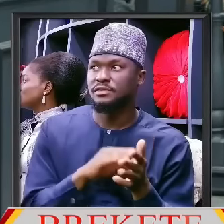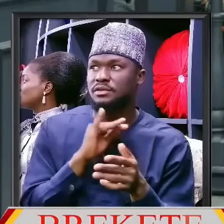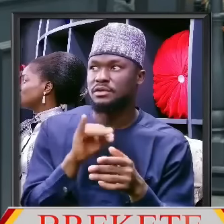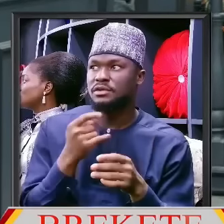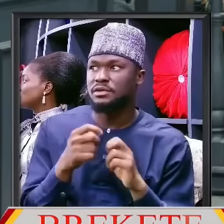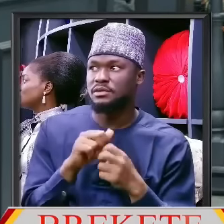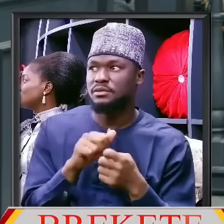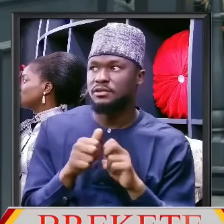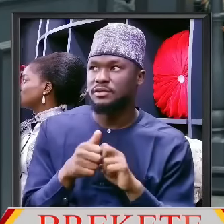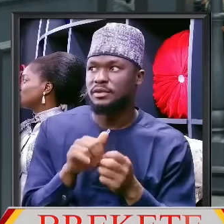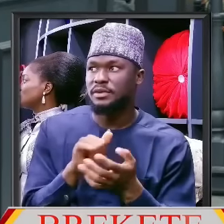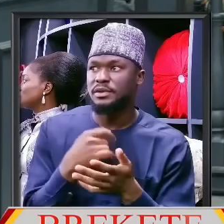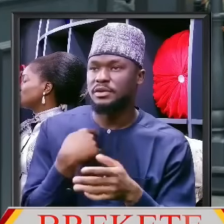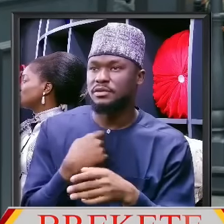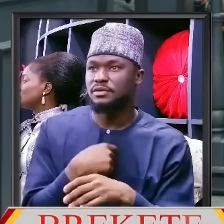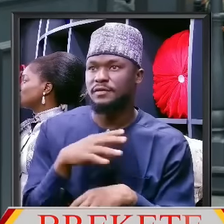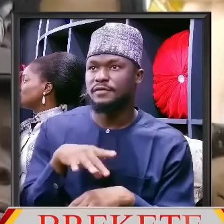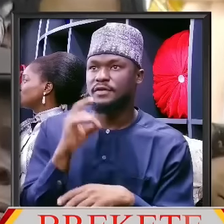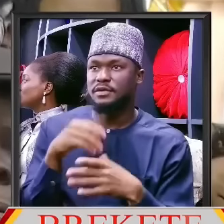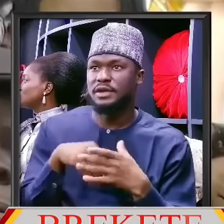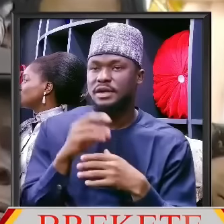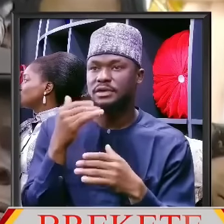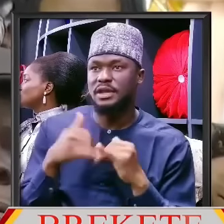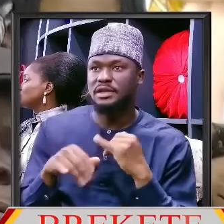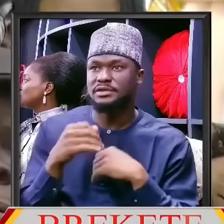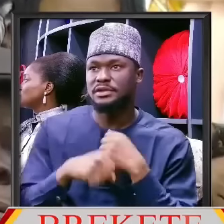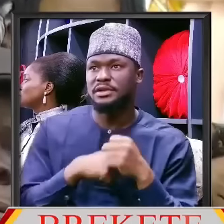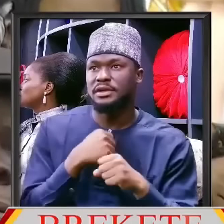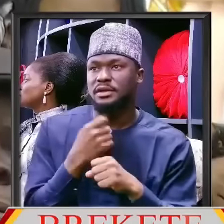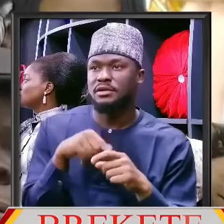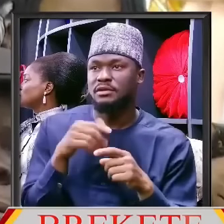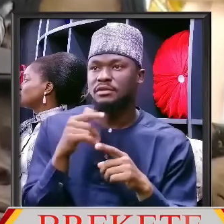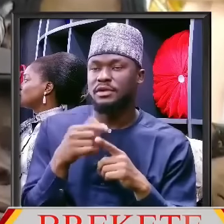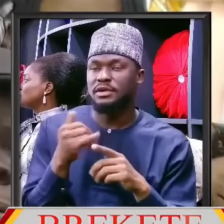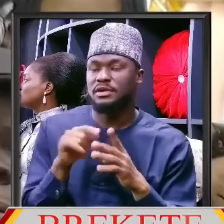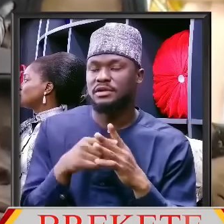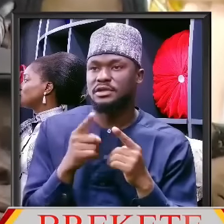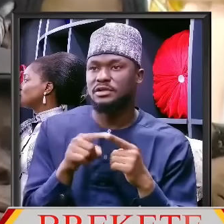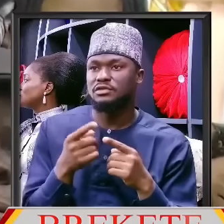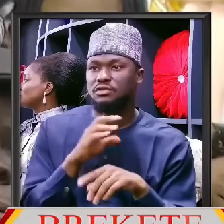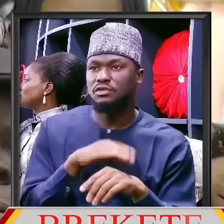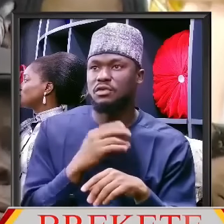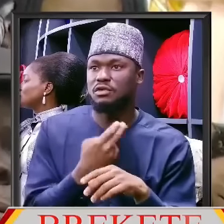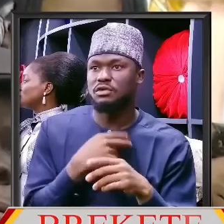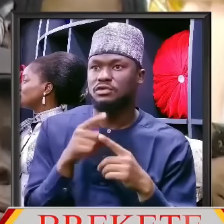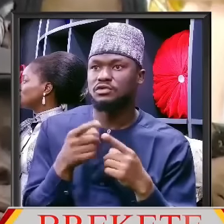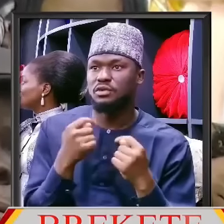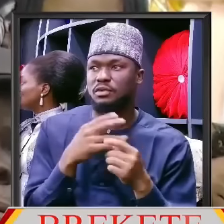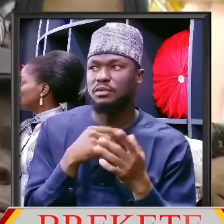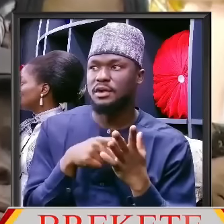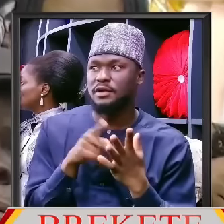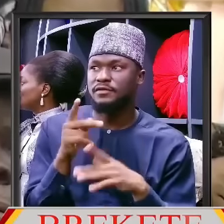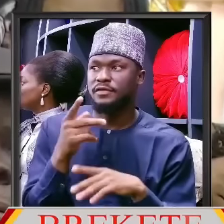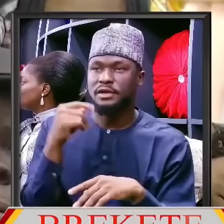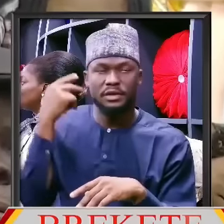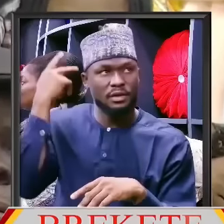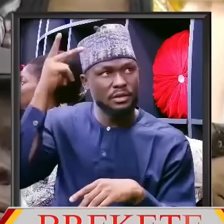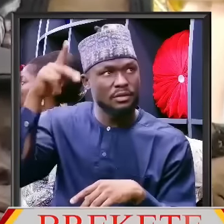is the problem that we found out last year when they begin call us to come and pay. The provost